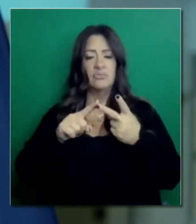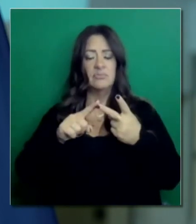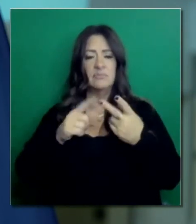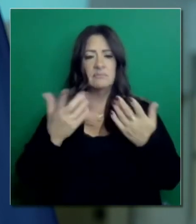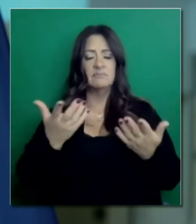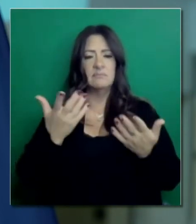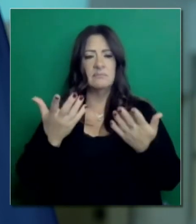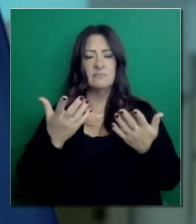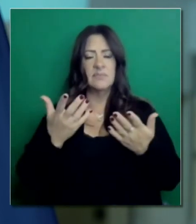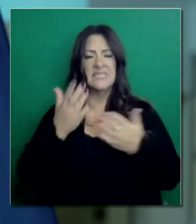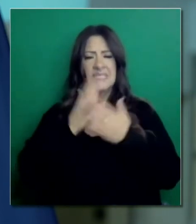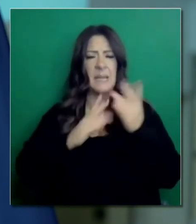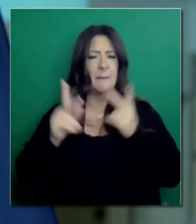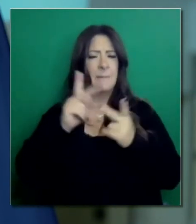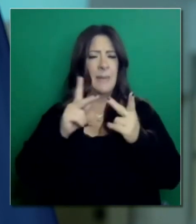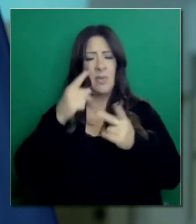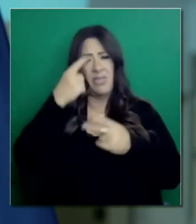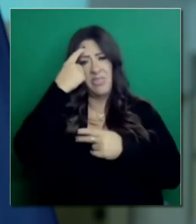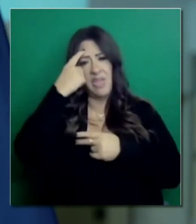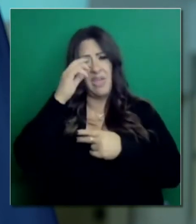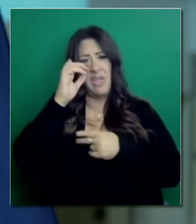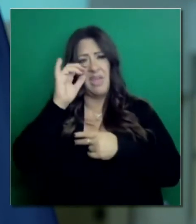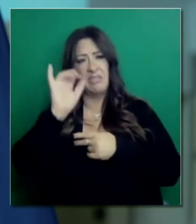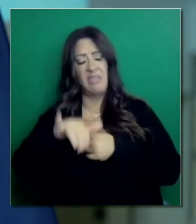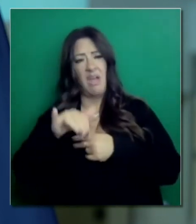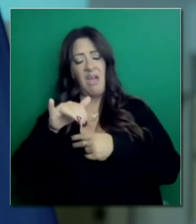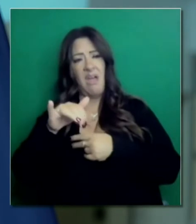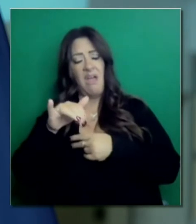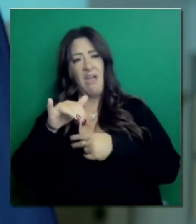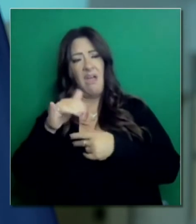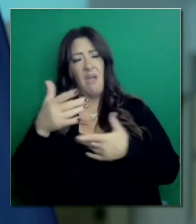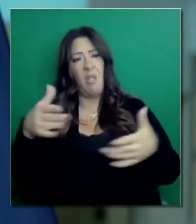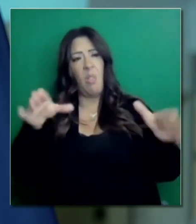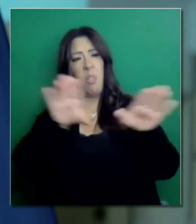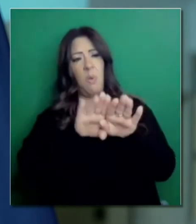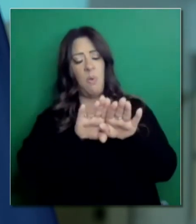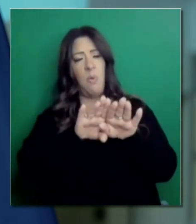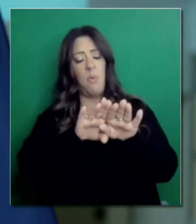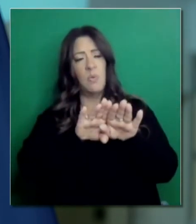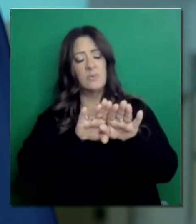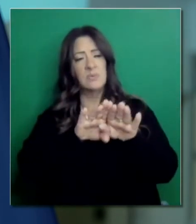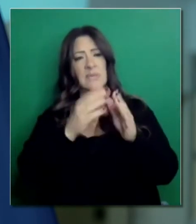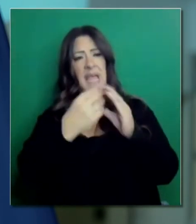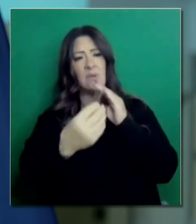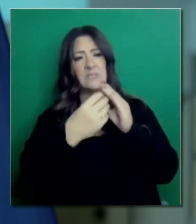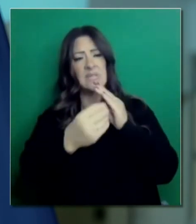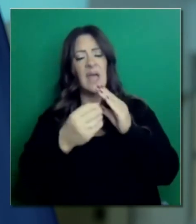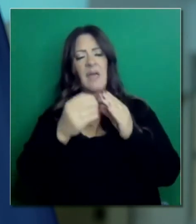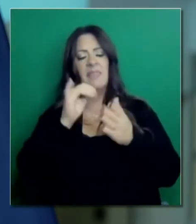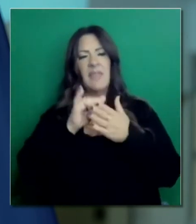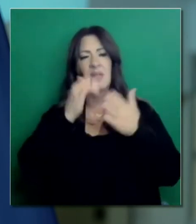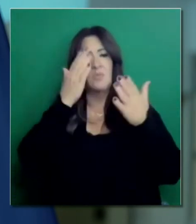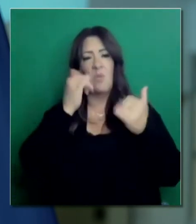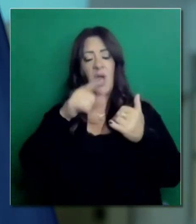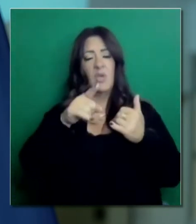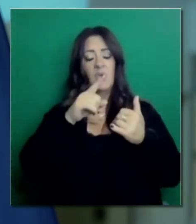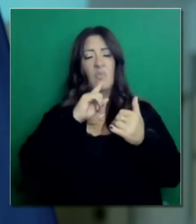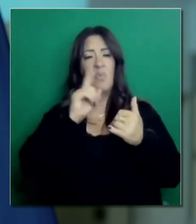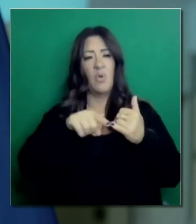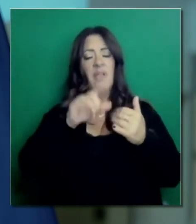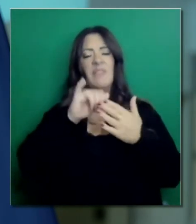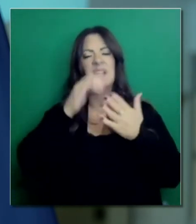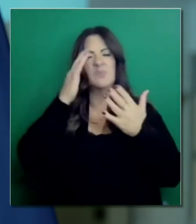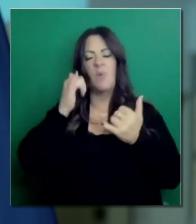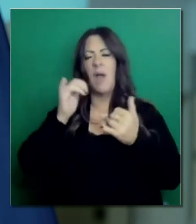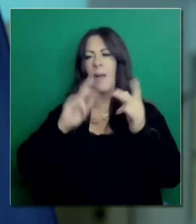believe because that went away, it forced more people to fraternize inside, and that led for the higher rise of cases